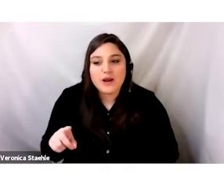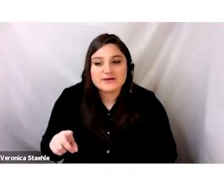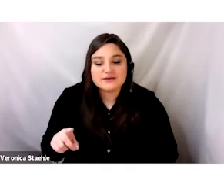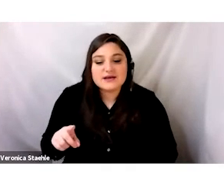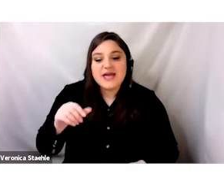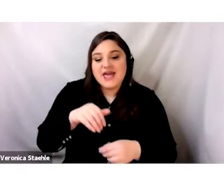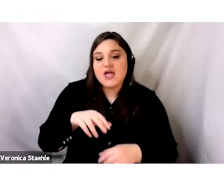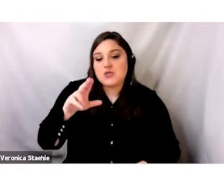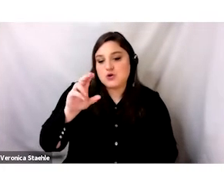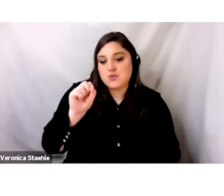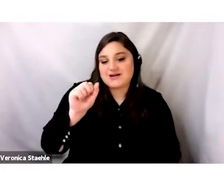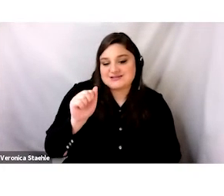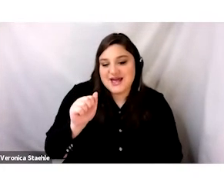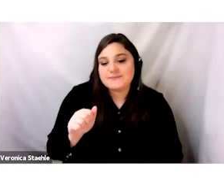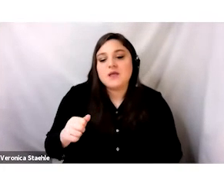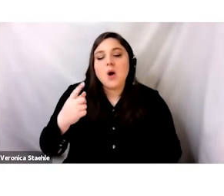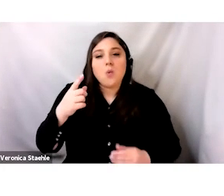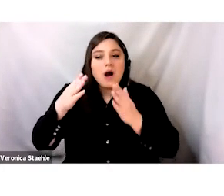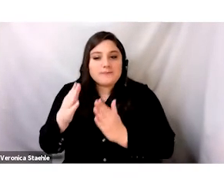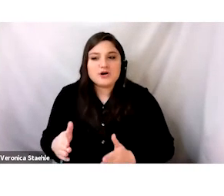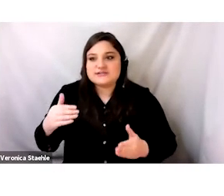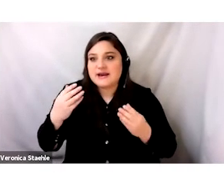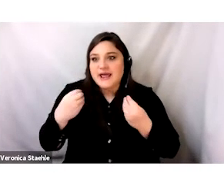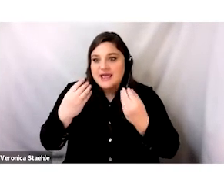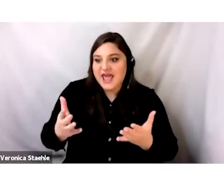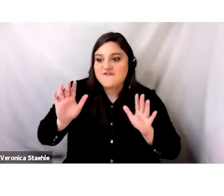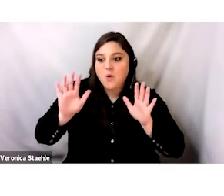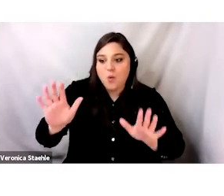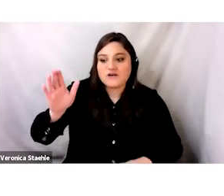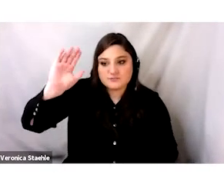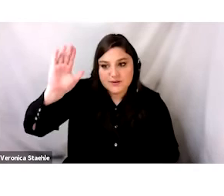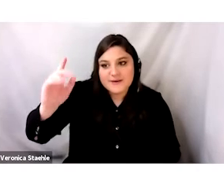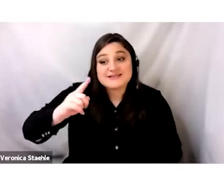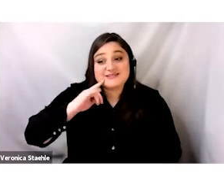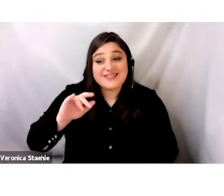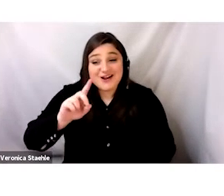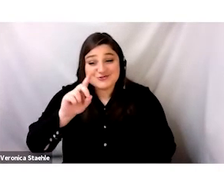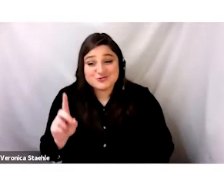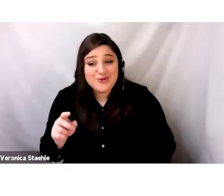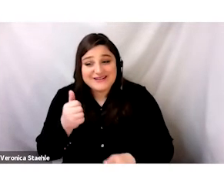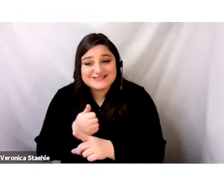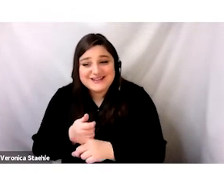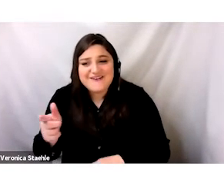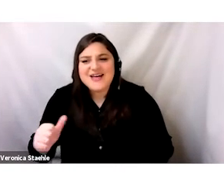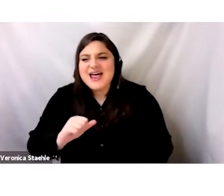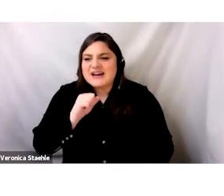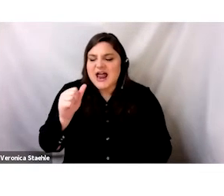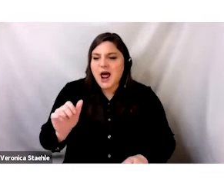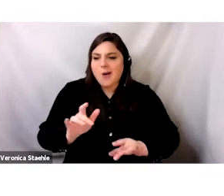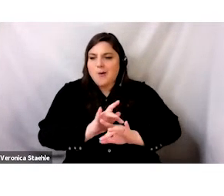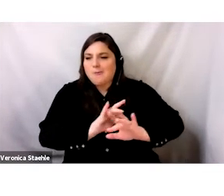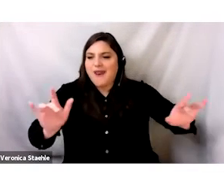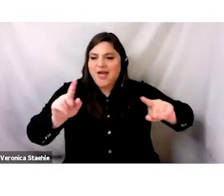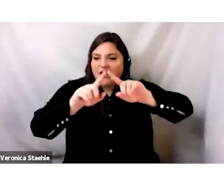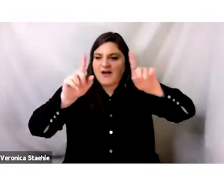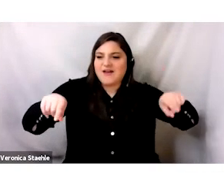Actually, I love a talk she gave a few years ago where she said, Detroit is not a blank canvas. And what I love about this